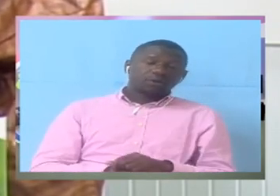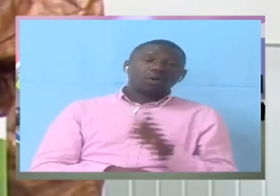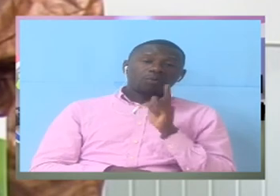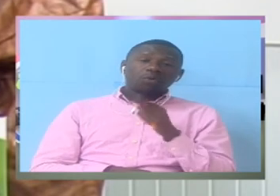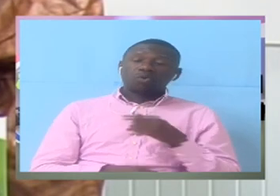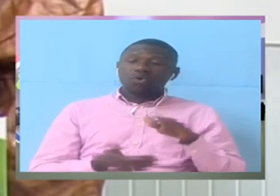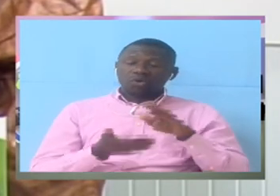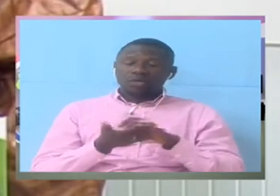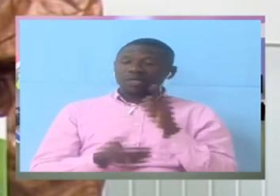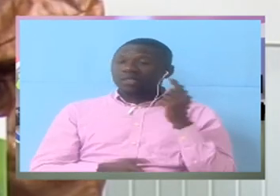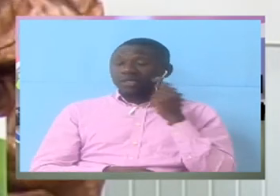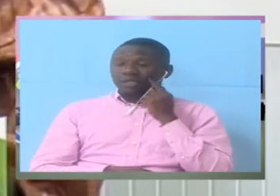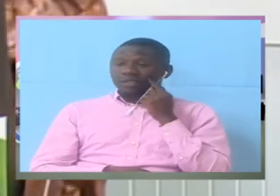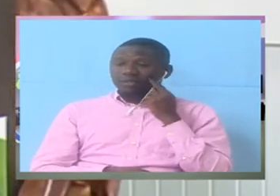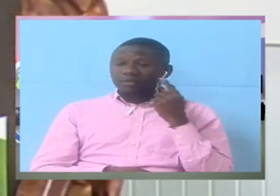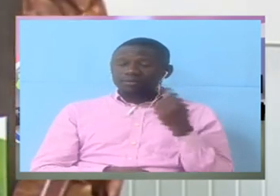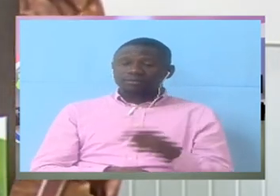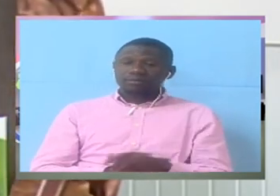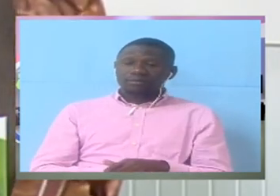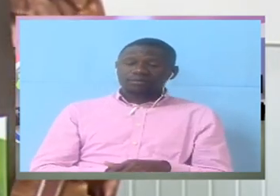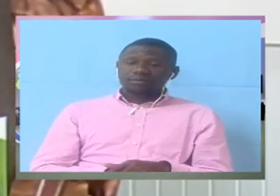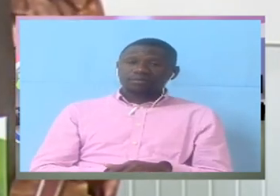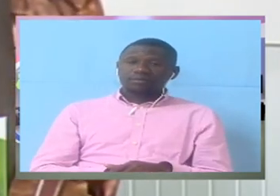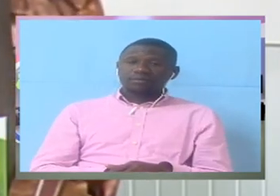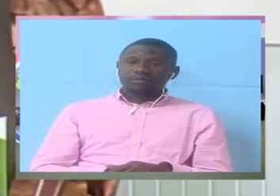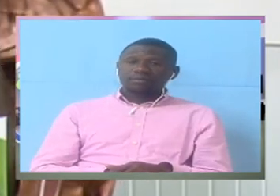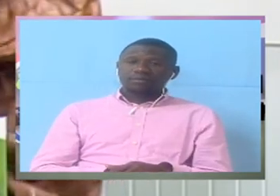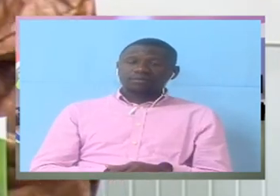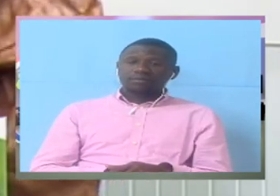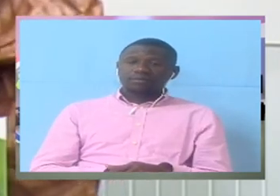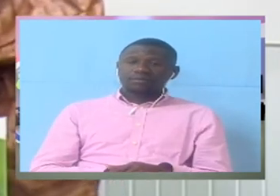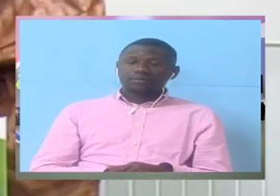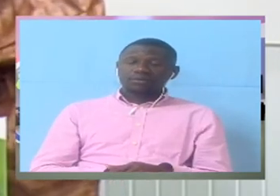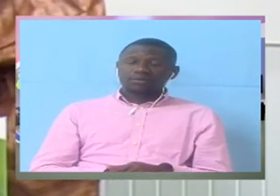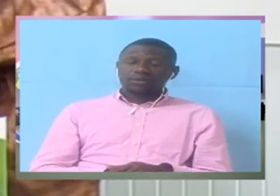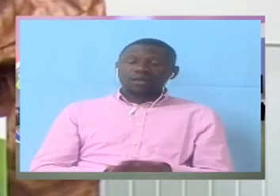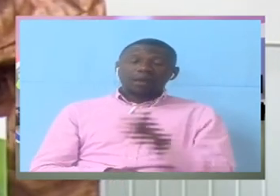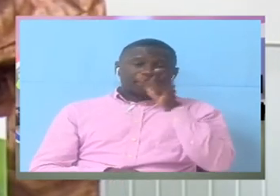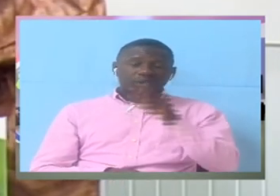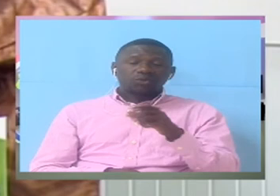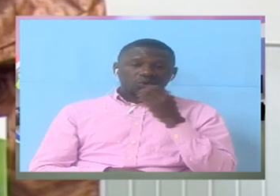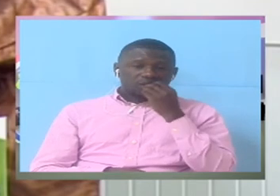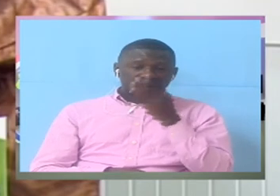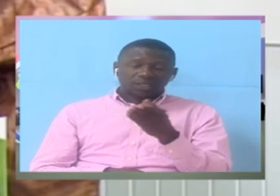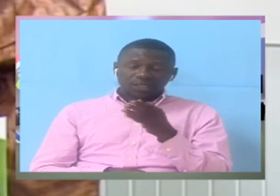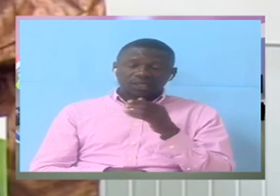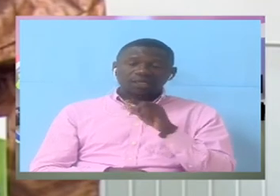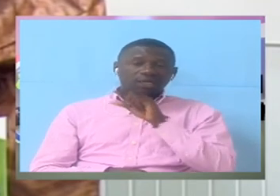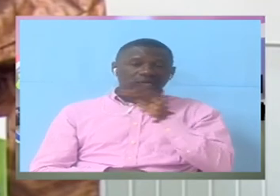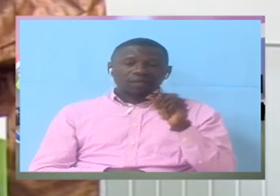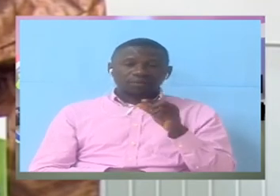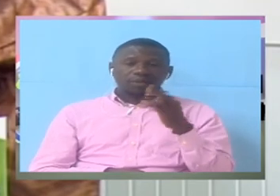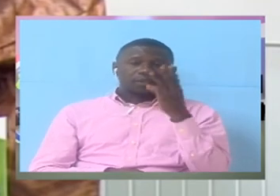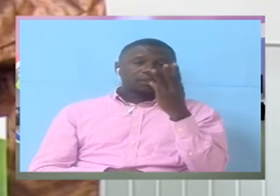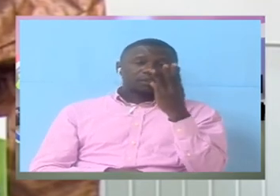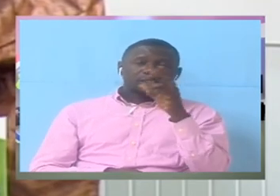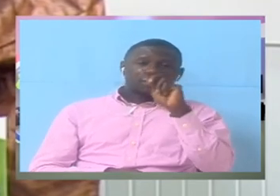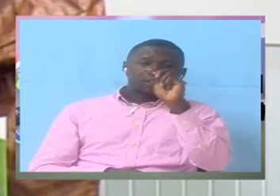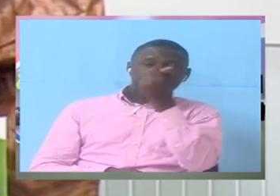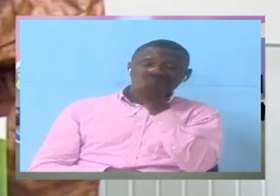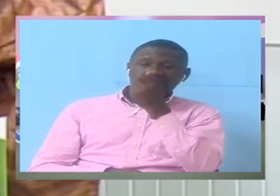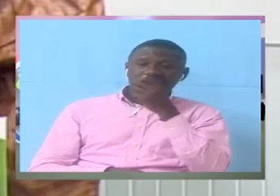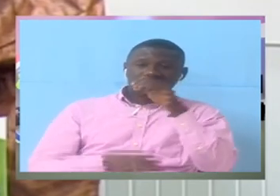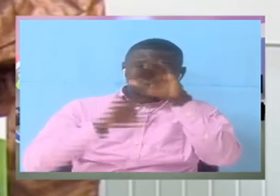day also, I saw. Kome la three-star general. Kome afunga mete three-star general. The person we call a three-star general.